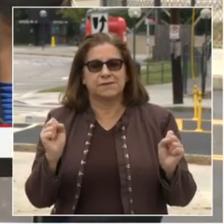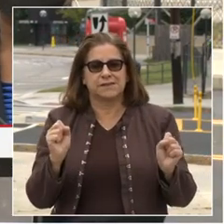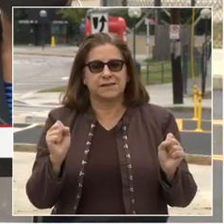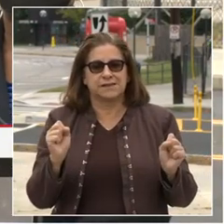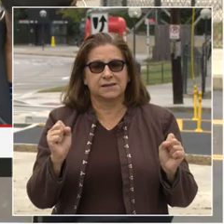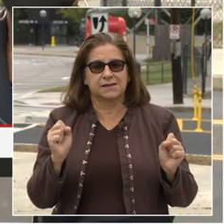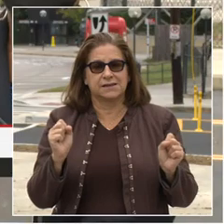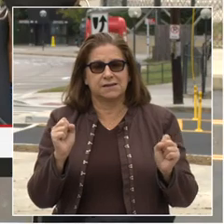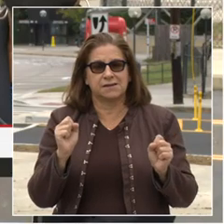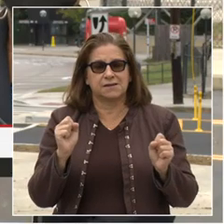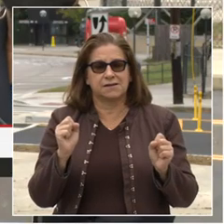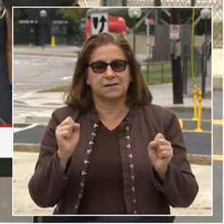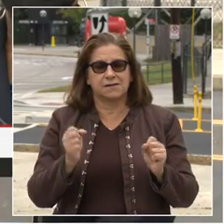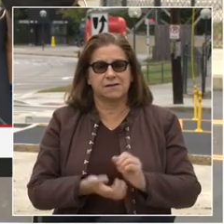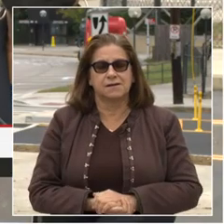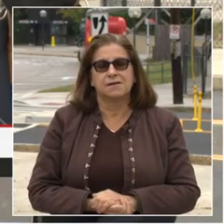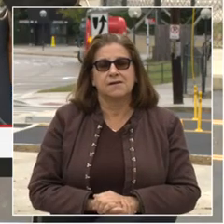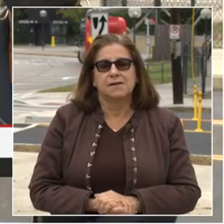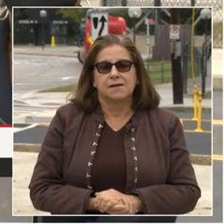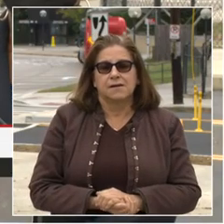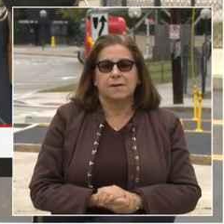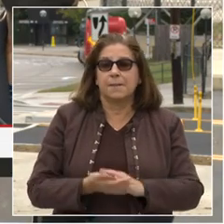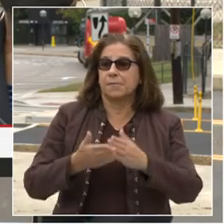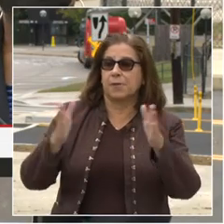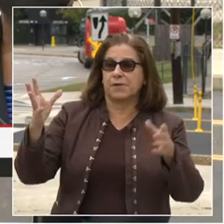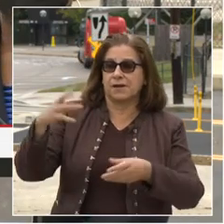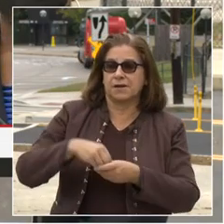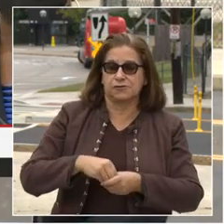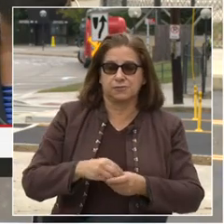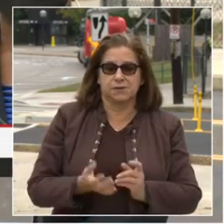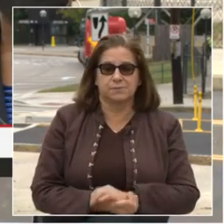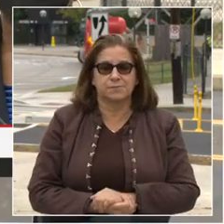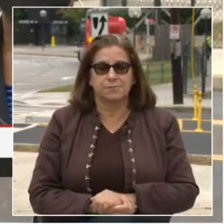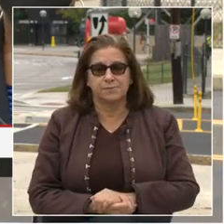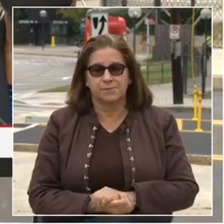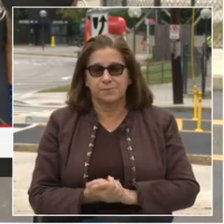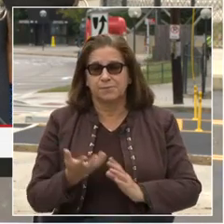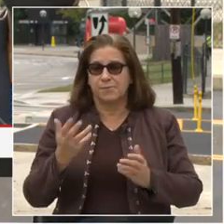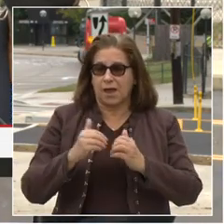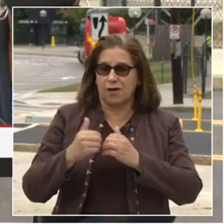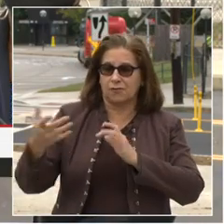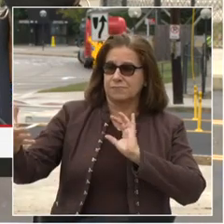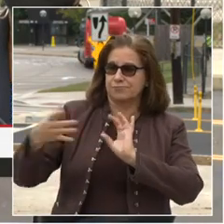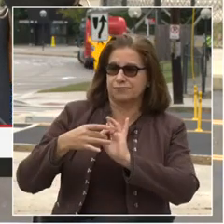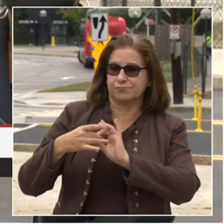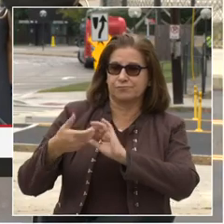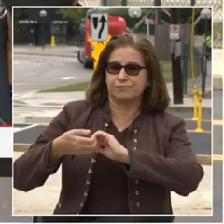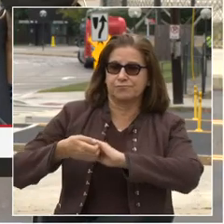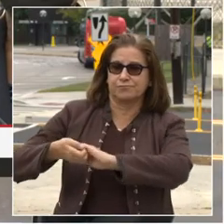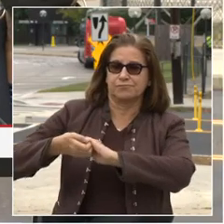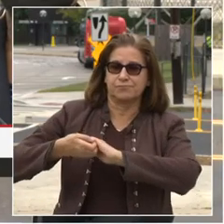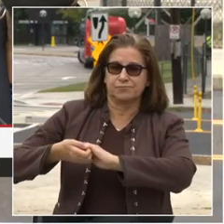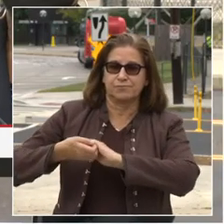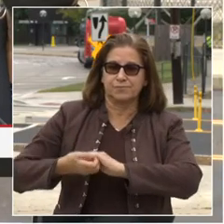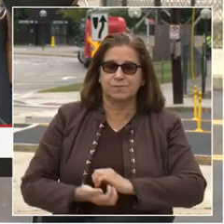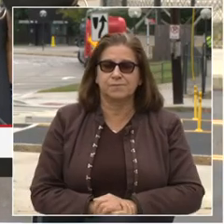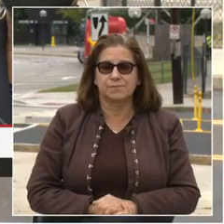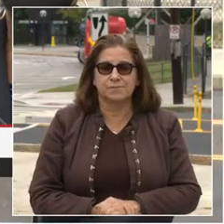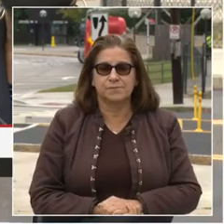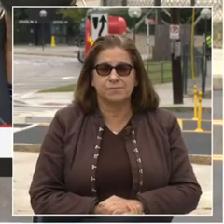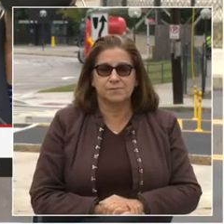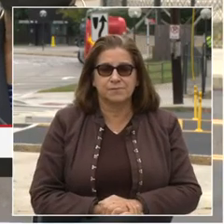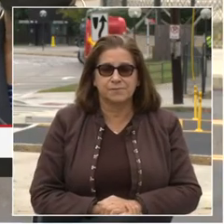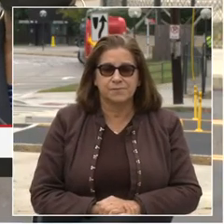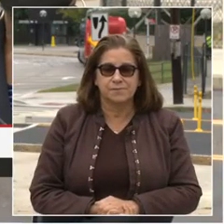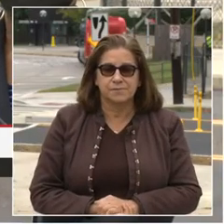can deliver safety improvements quicker. Examples of that include reducing the public comment period for safety-related improvements